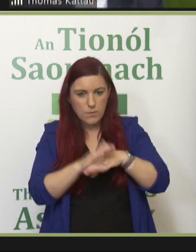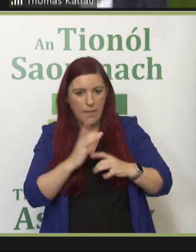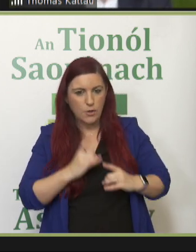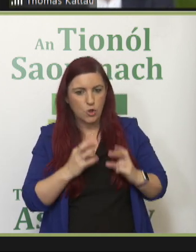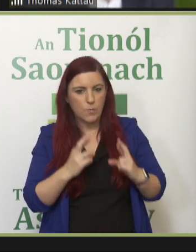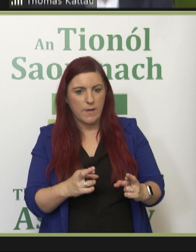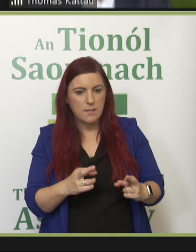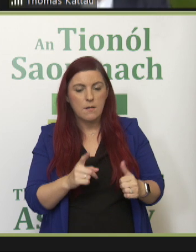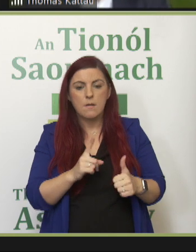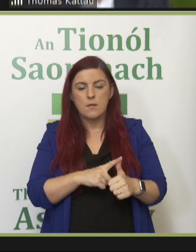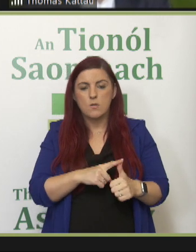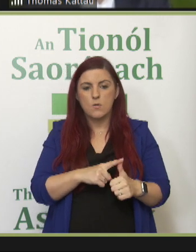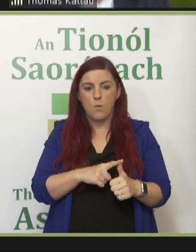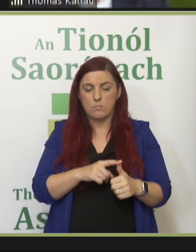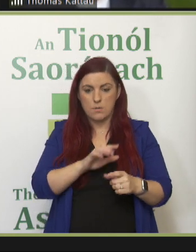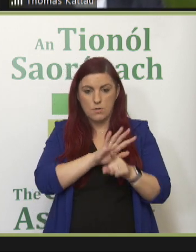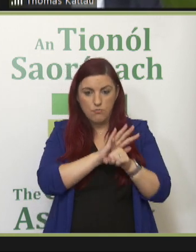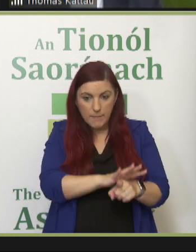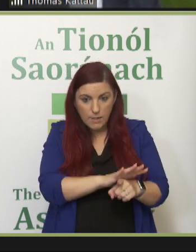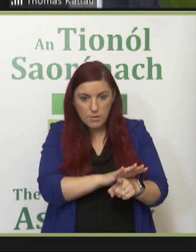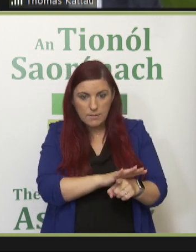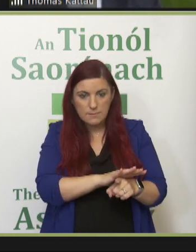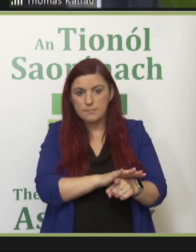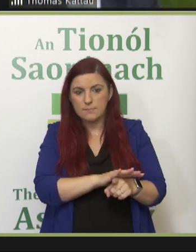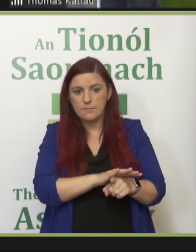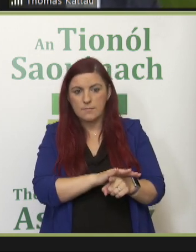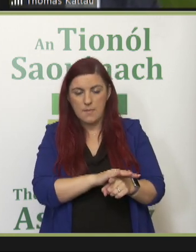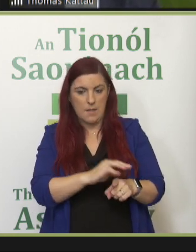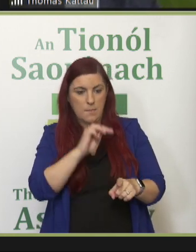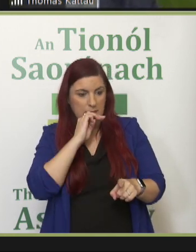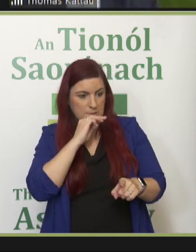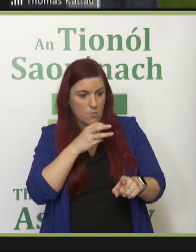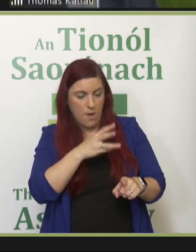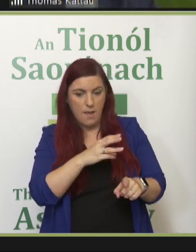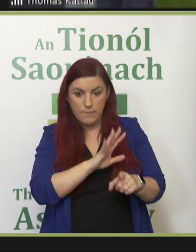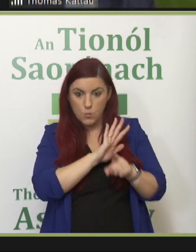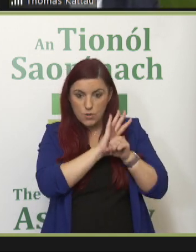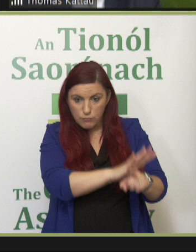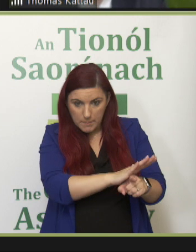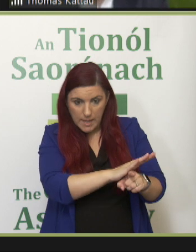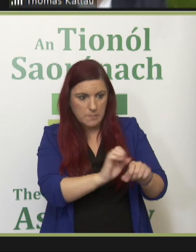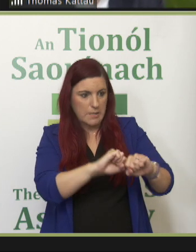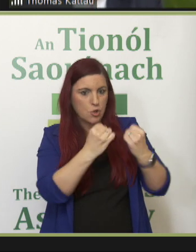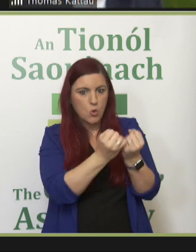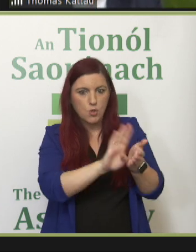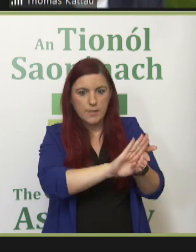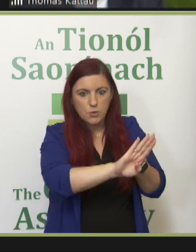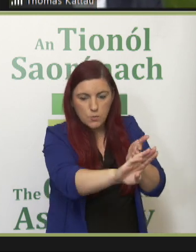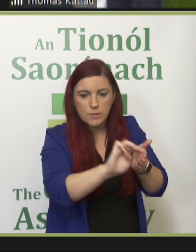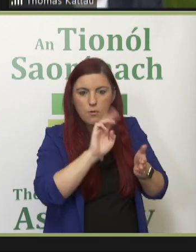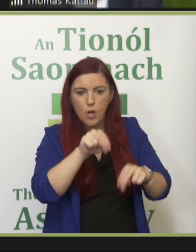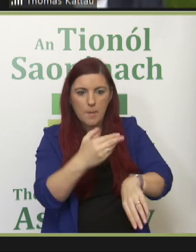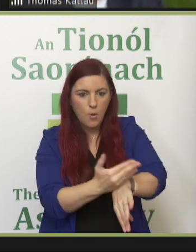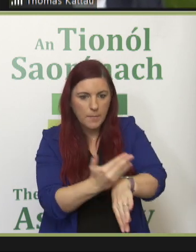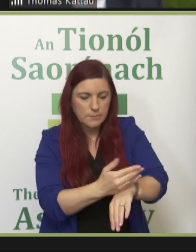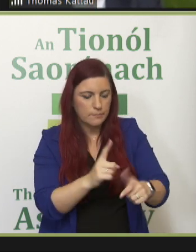rights violations lead to discrimination, which in turn to social exclusion, such as unemployment and marginalization. A lack of